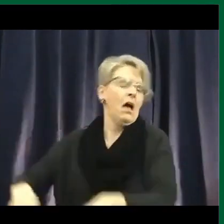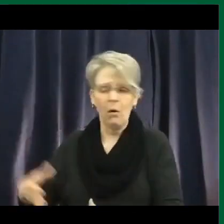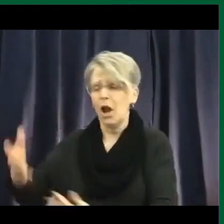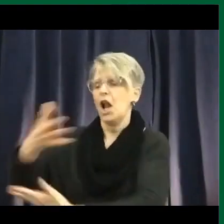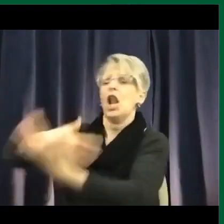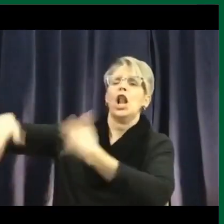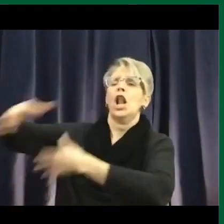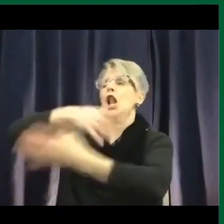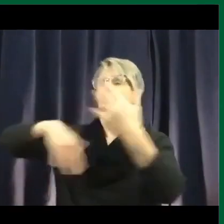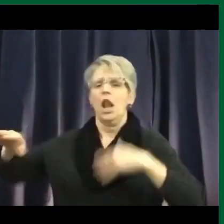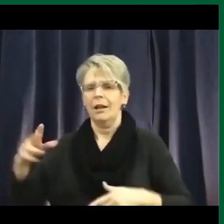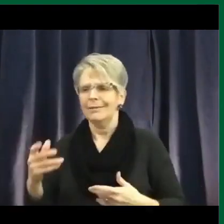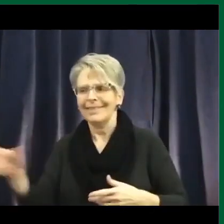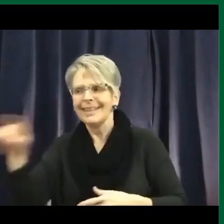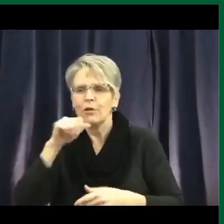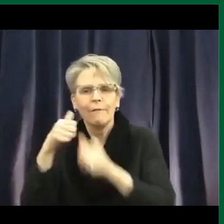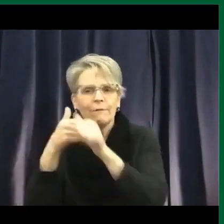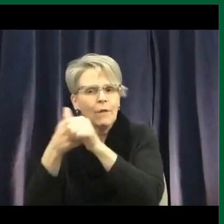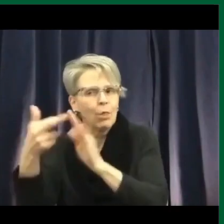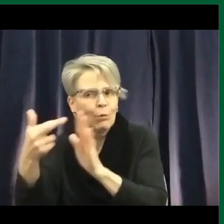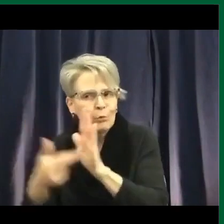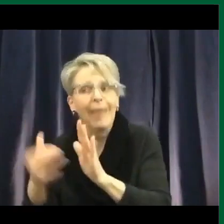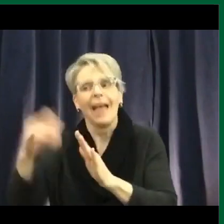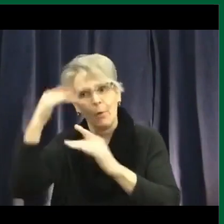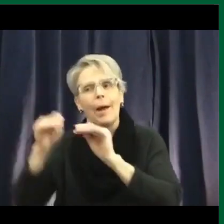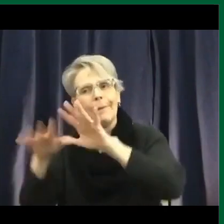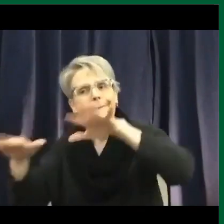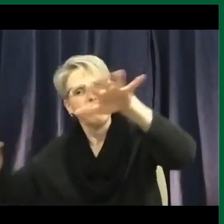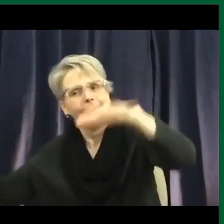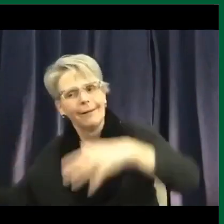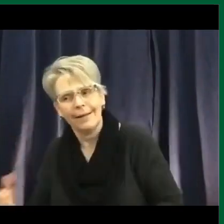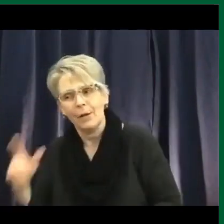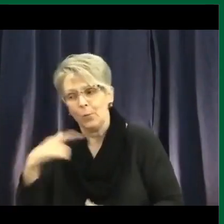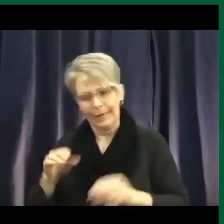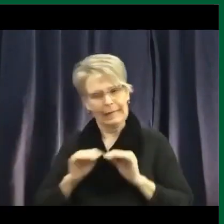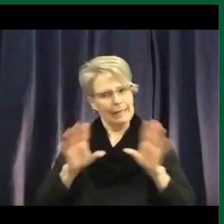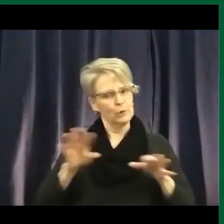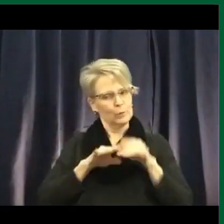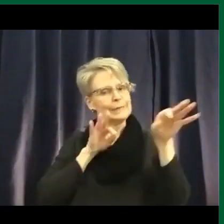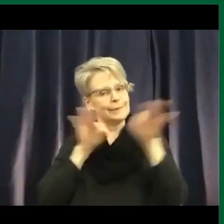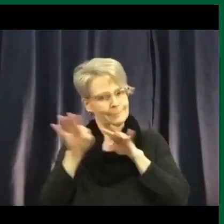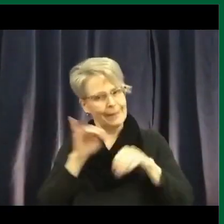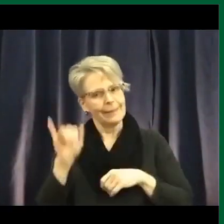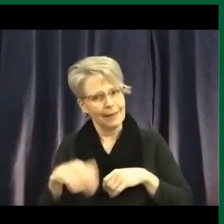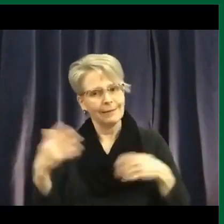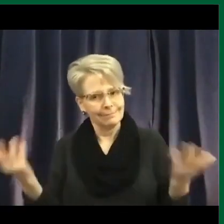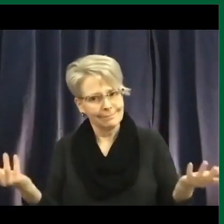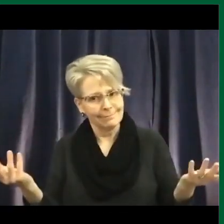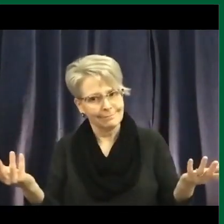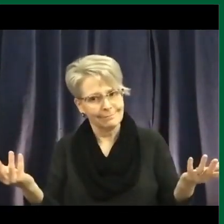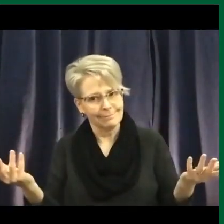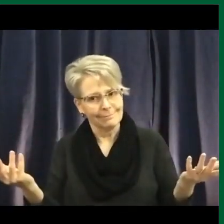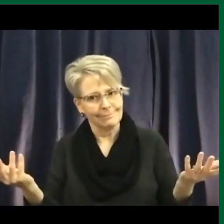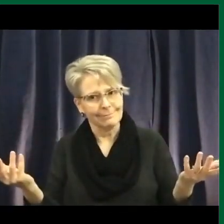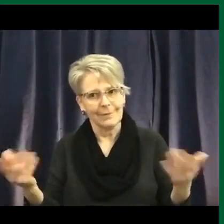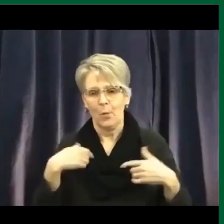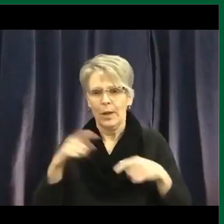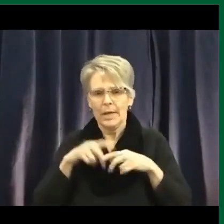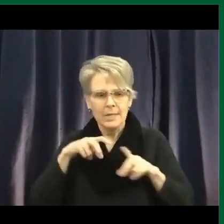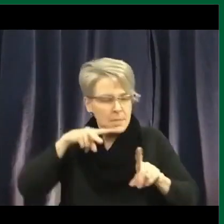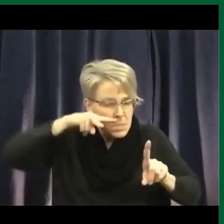and the attendees. And I think we also need to be very clear about that, at the end of the day, everything can't be inspected and